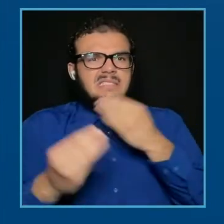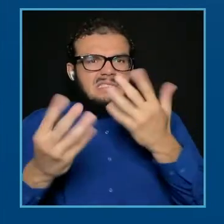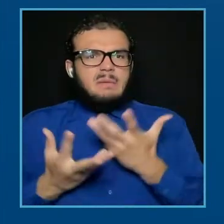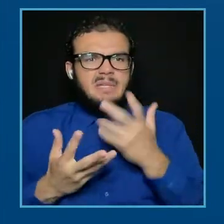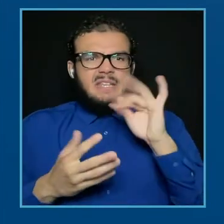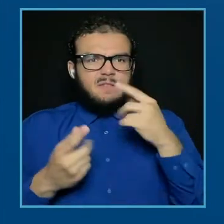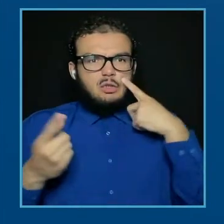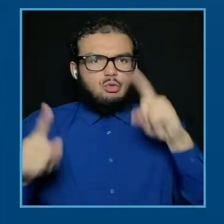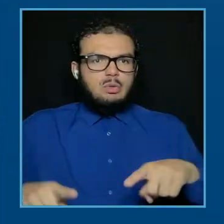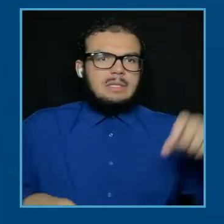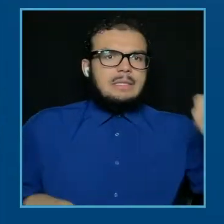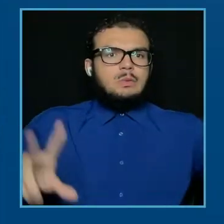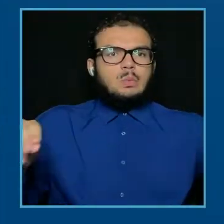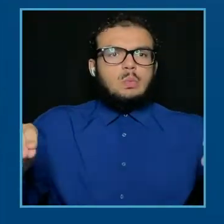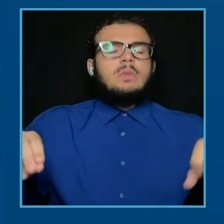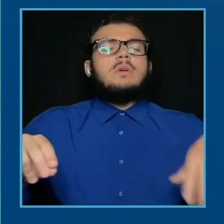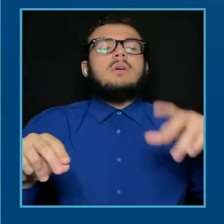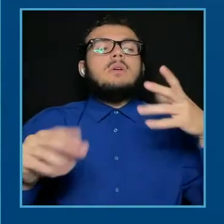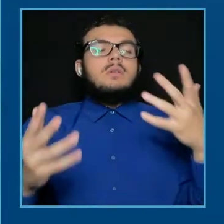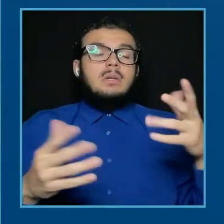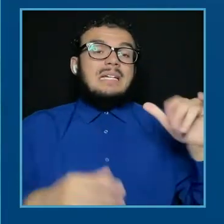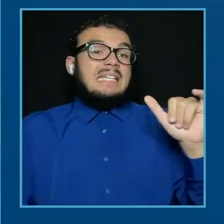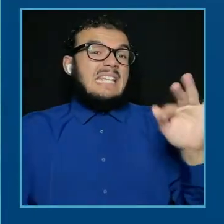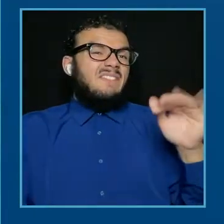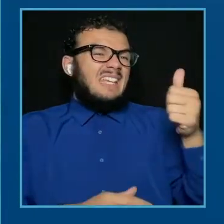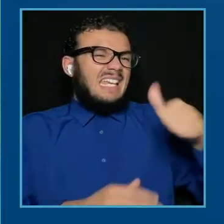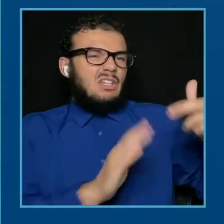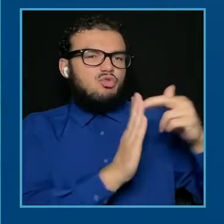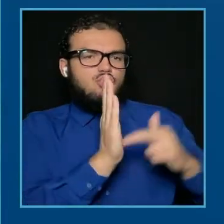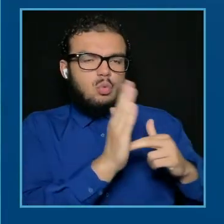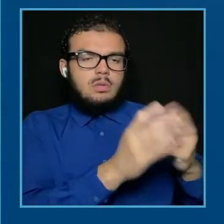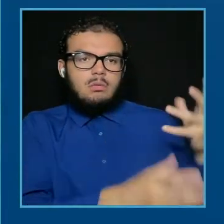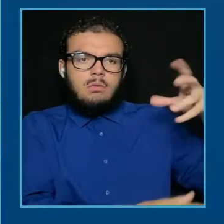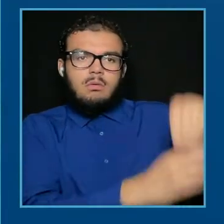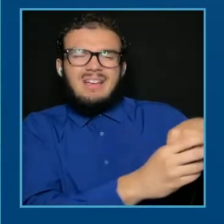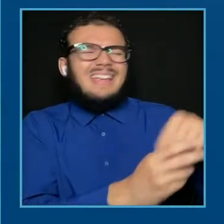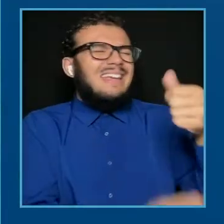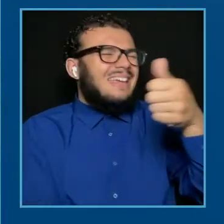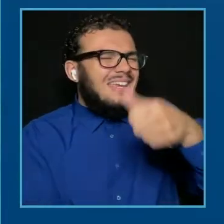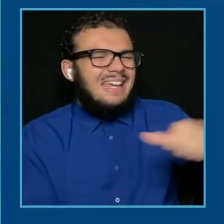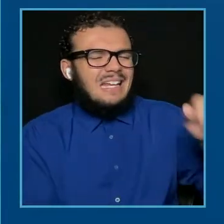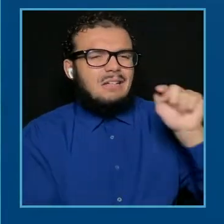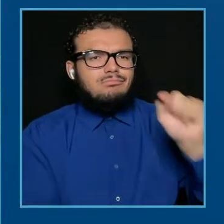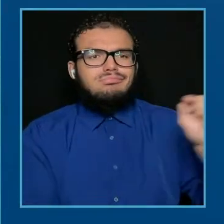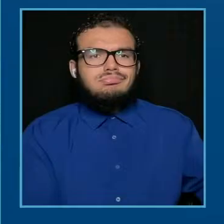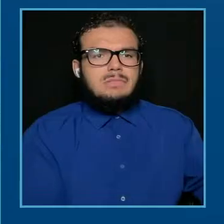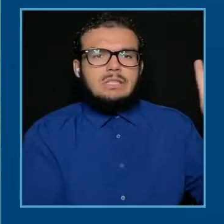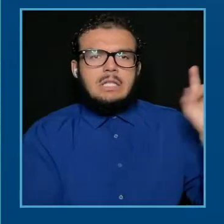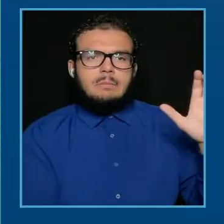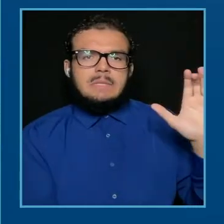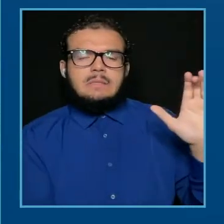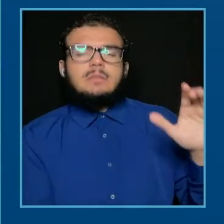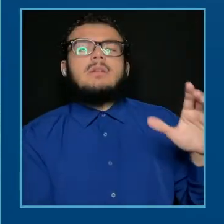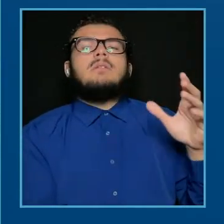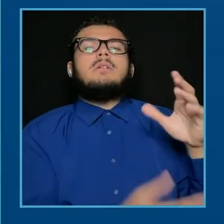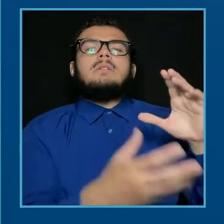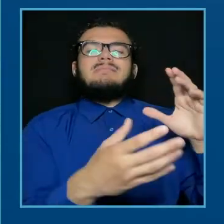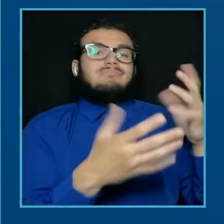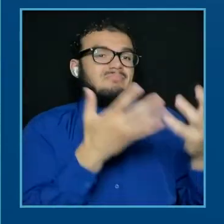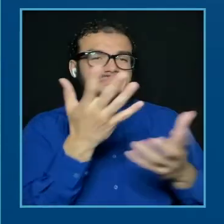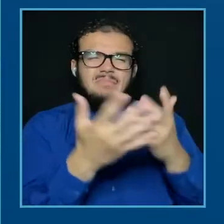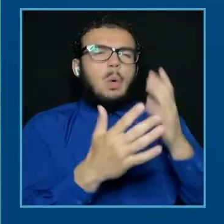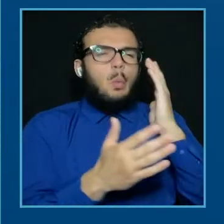and whether there are any rules contained in any of these governing documents that somehow